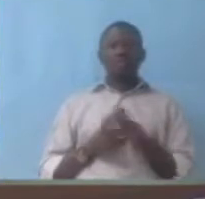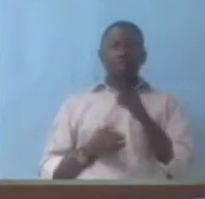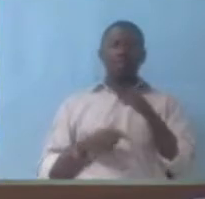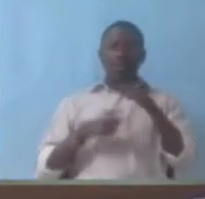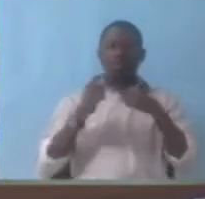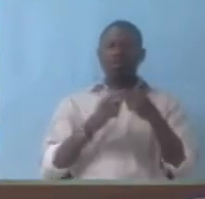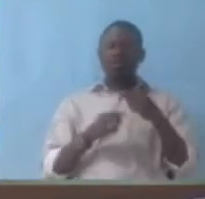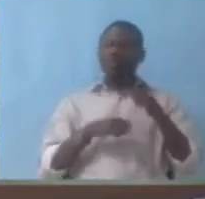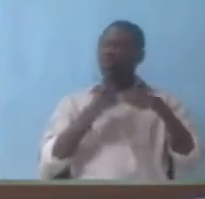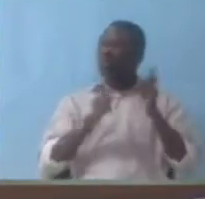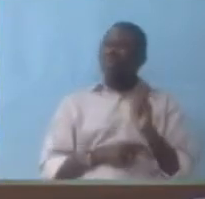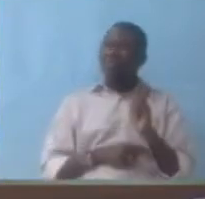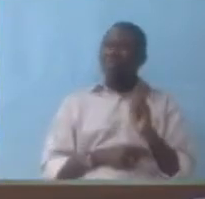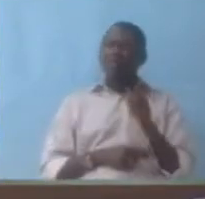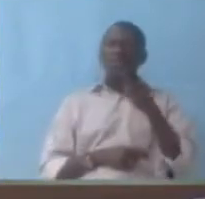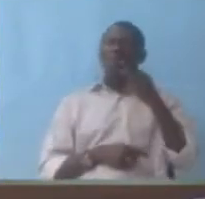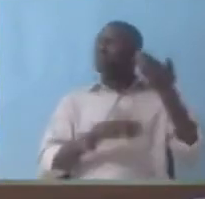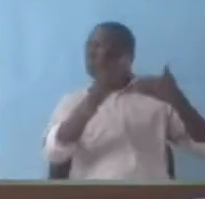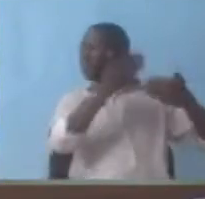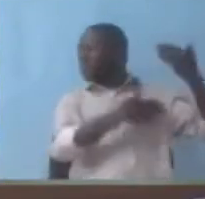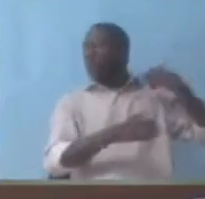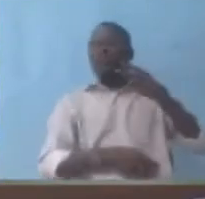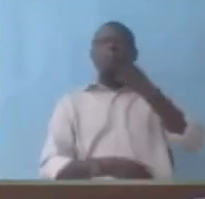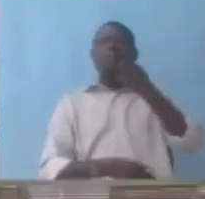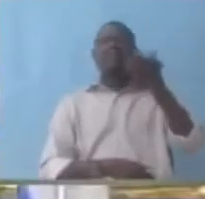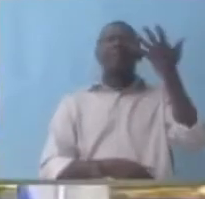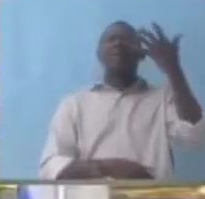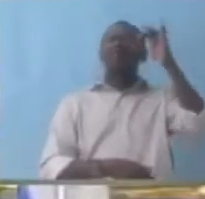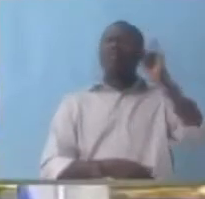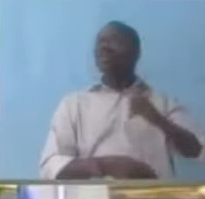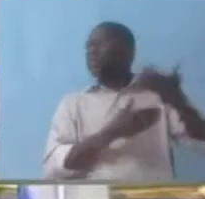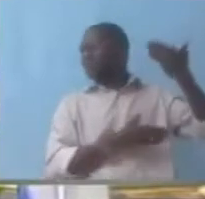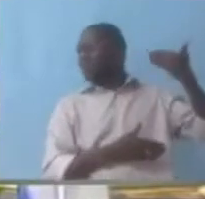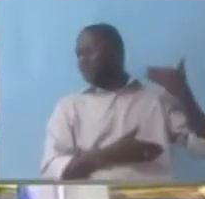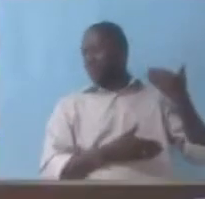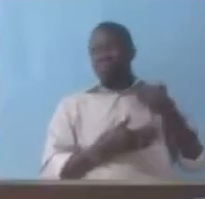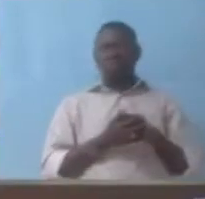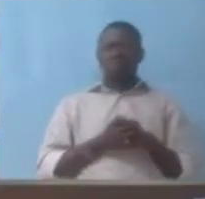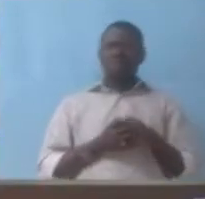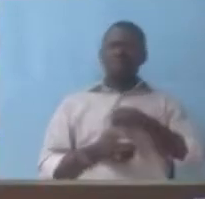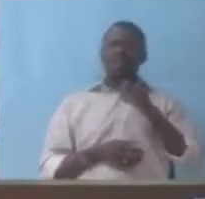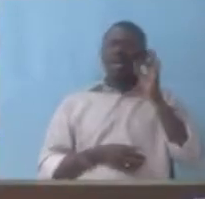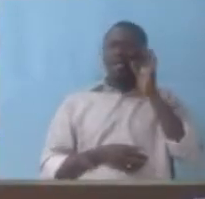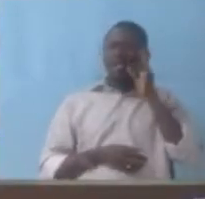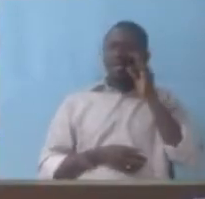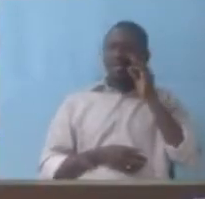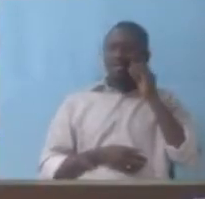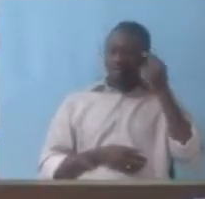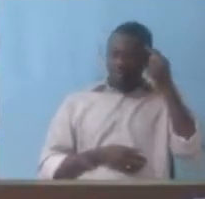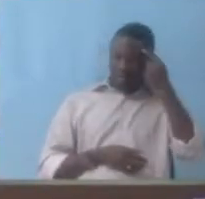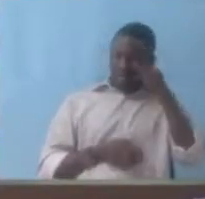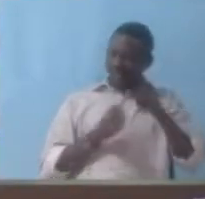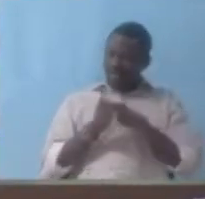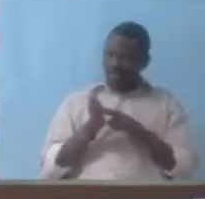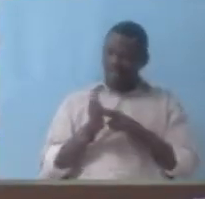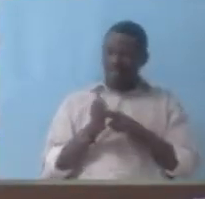what 25 years ago. Nyimusanyimwani lulu comment quality. And the answers require context, but I'll do my